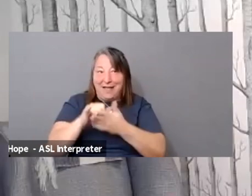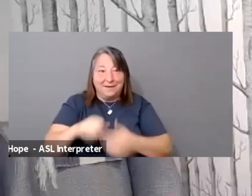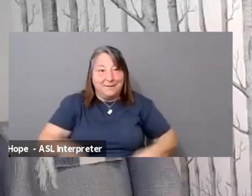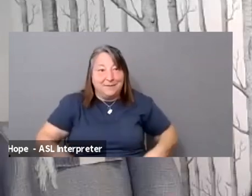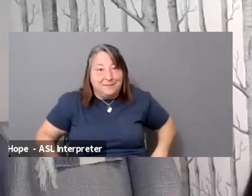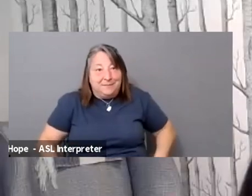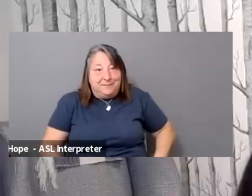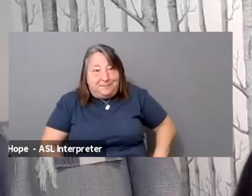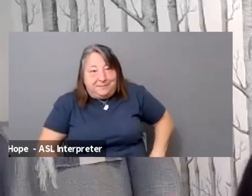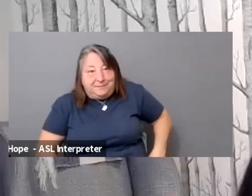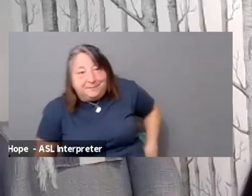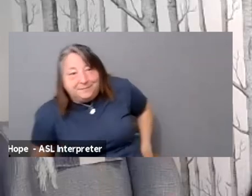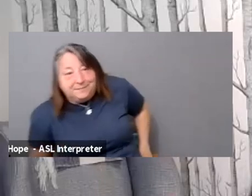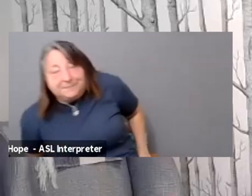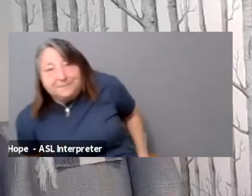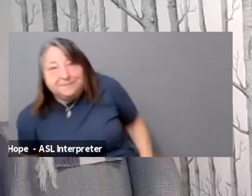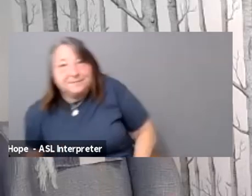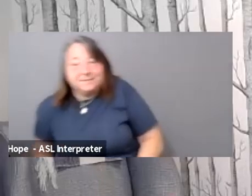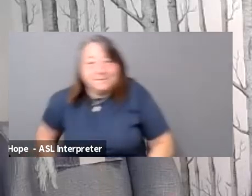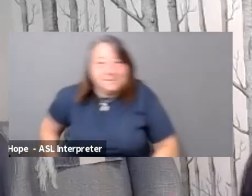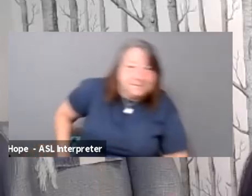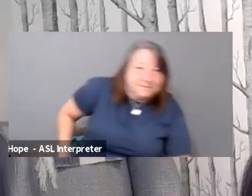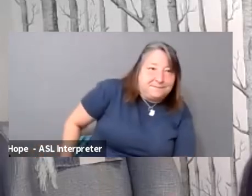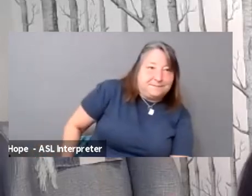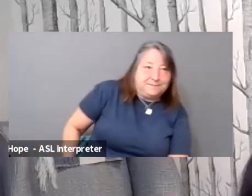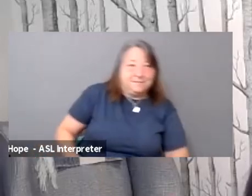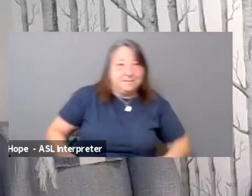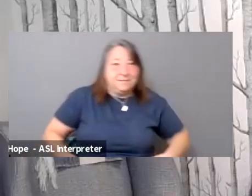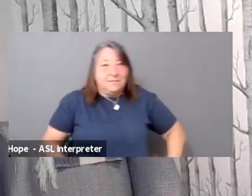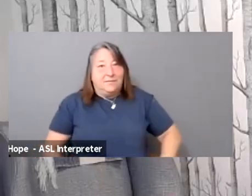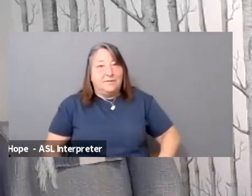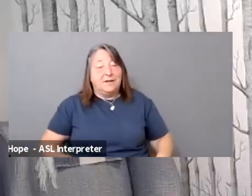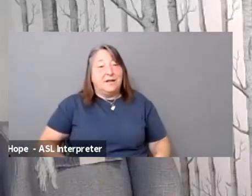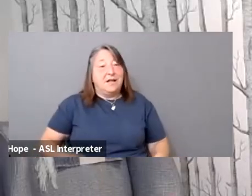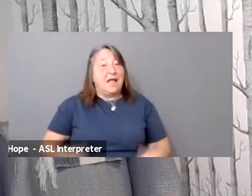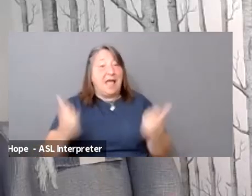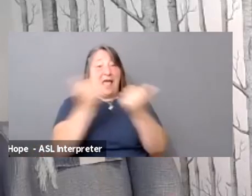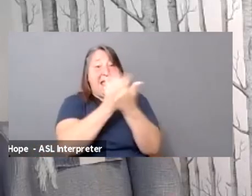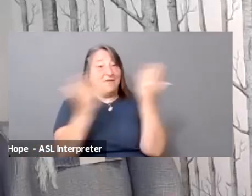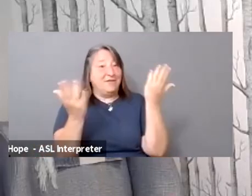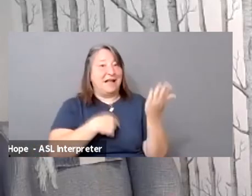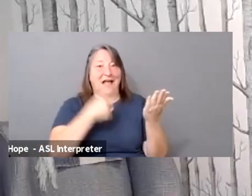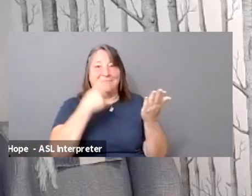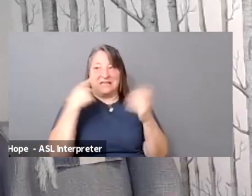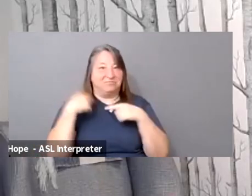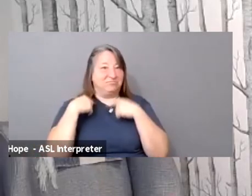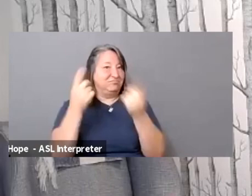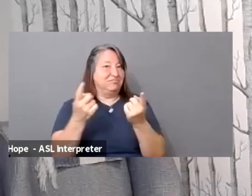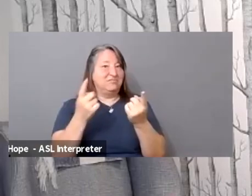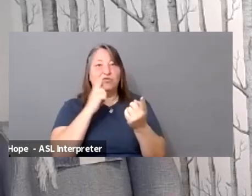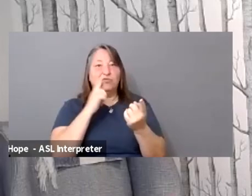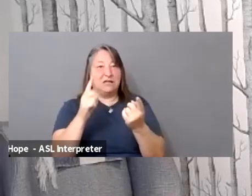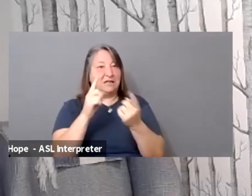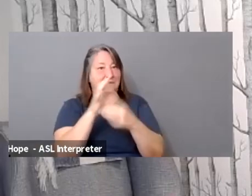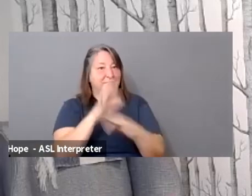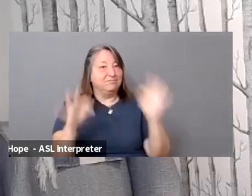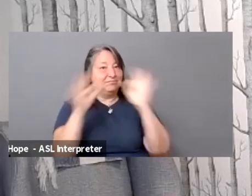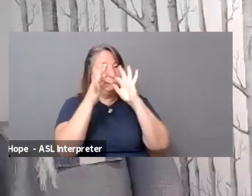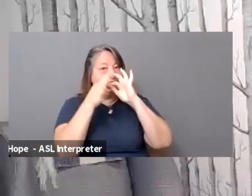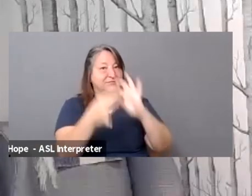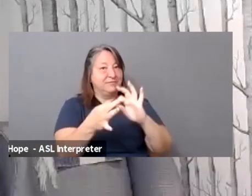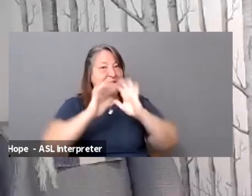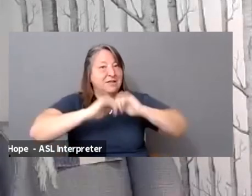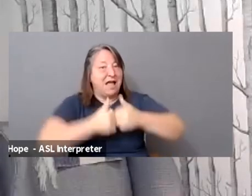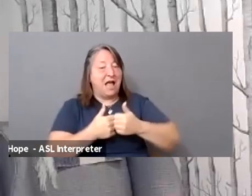I think everything that I said before absolutely is relevant to how I approach, you